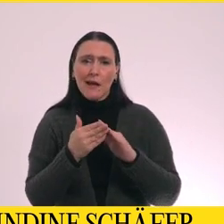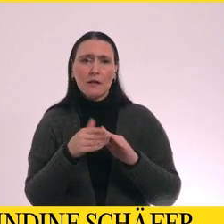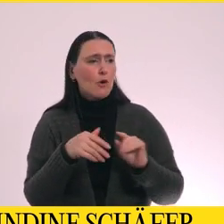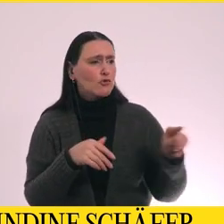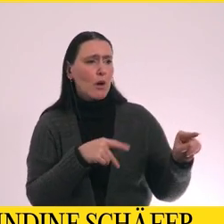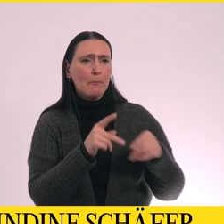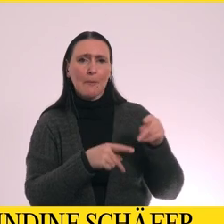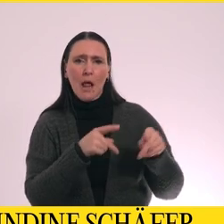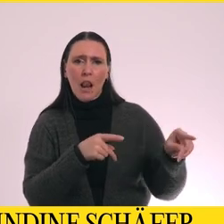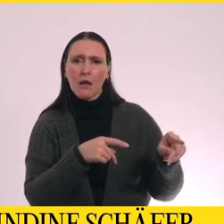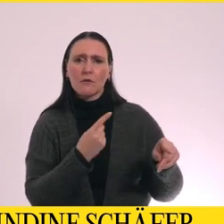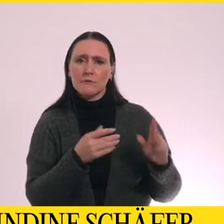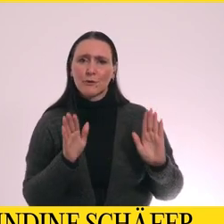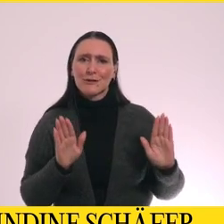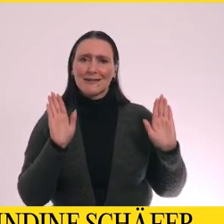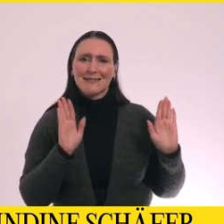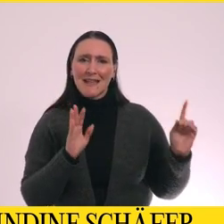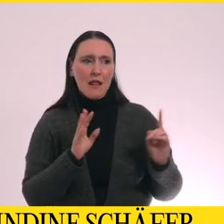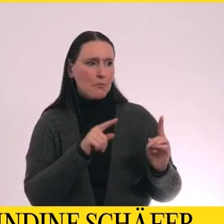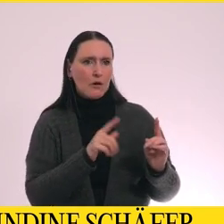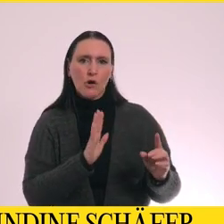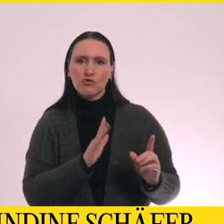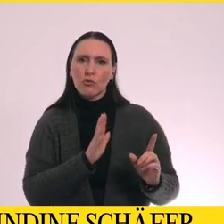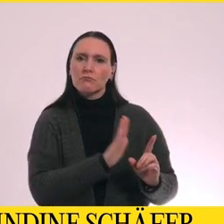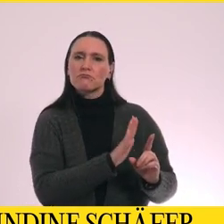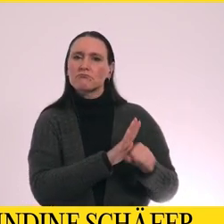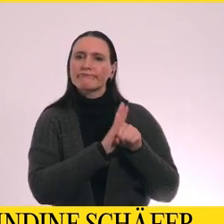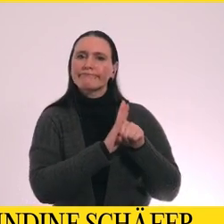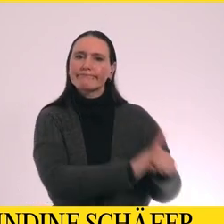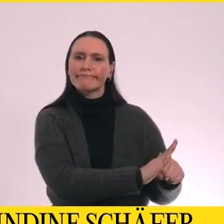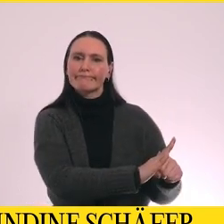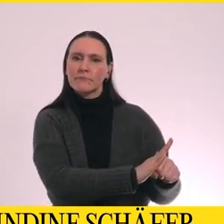what we are also trying to do is create positive